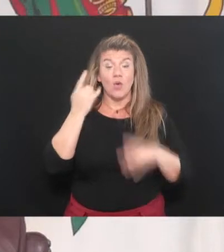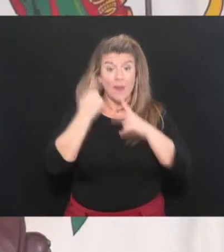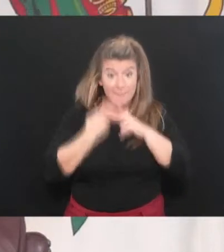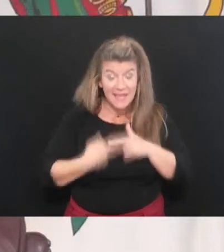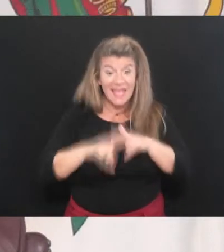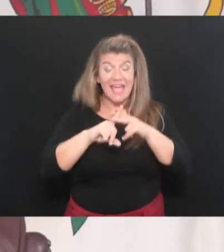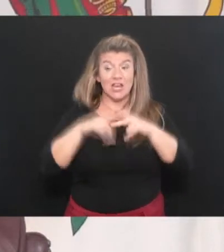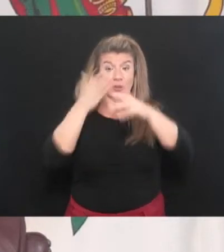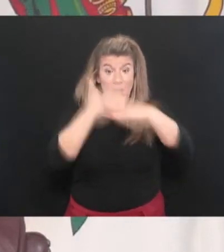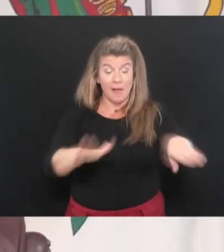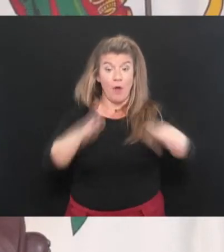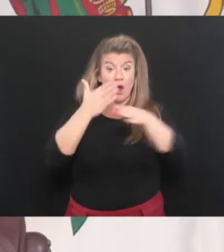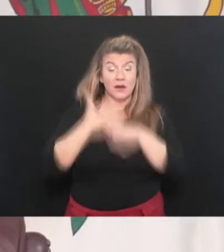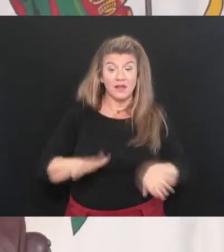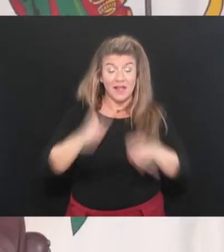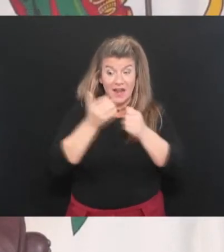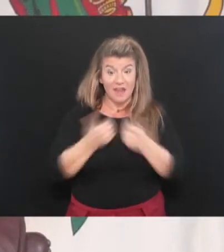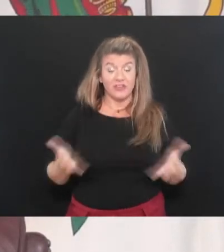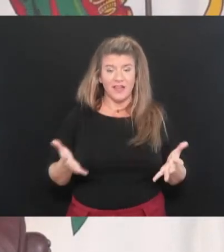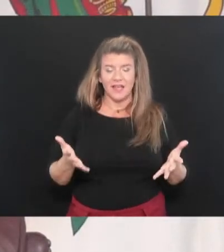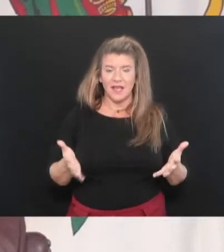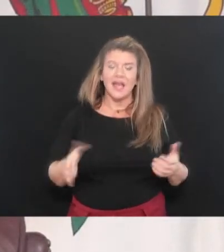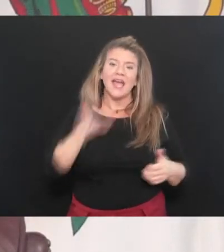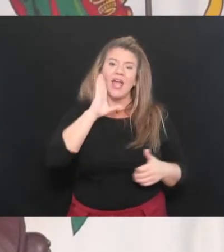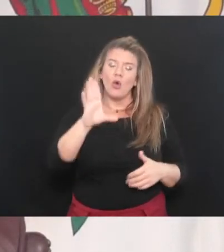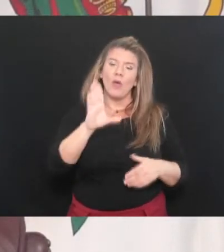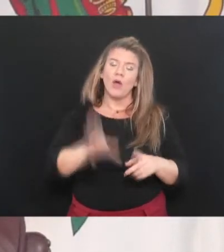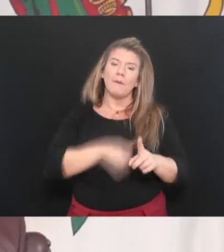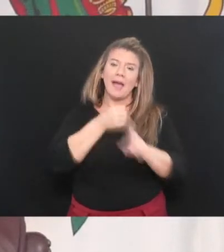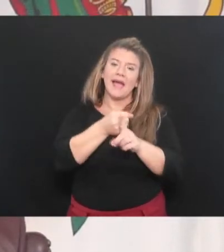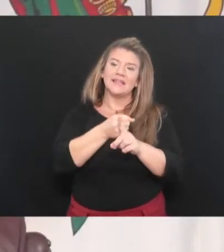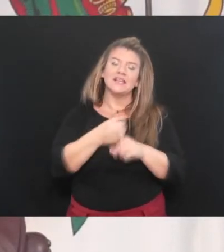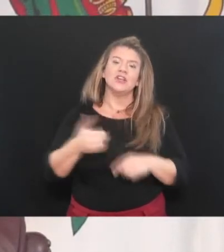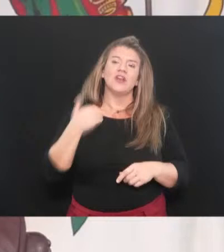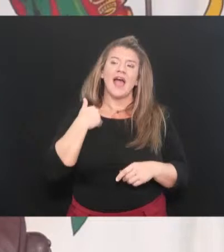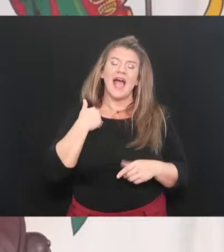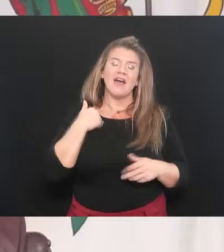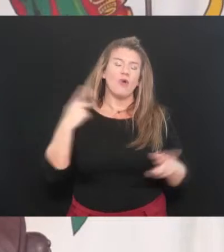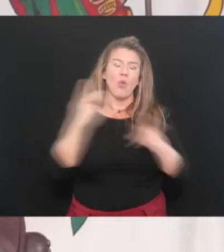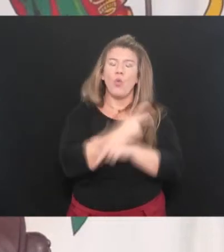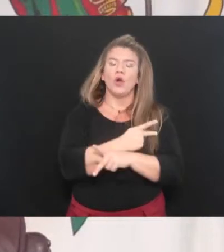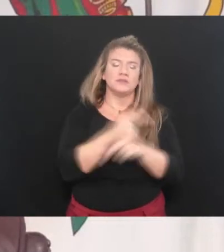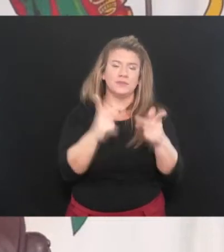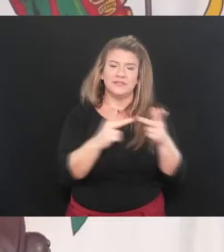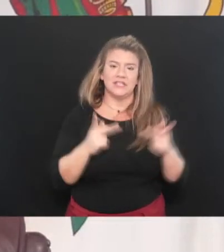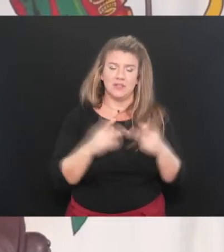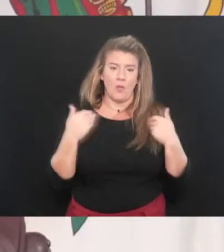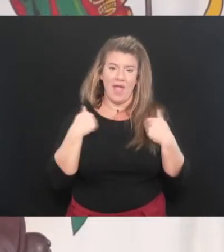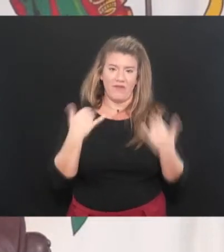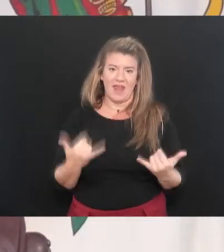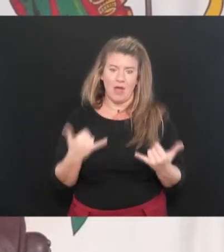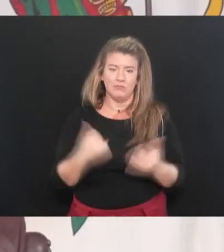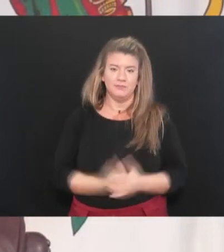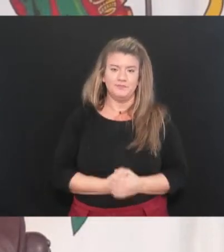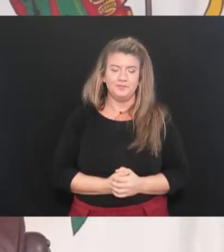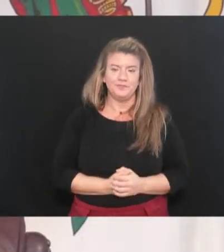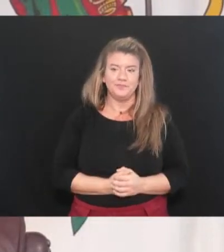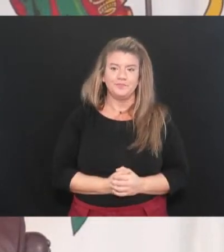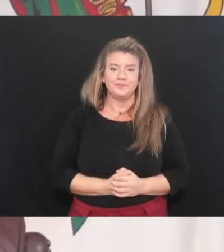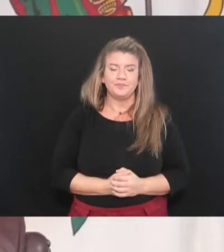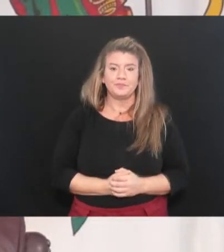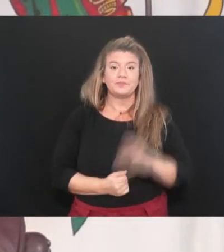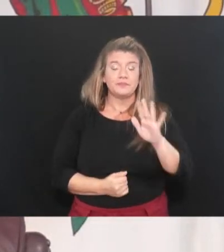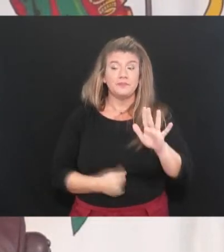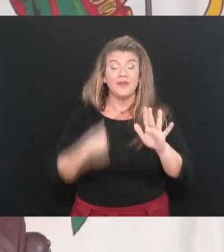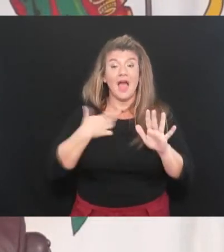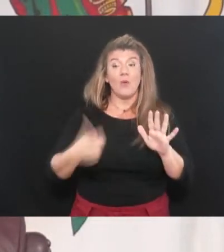begin to fragment and everything, it will cause us to be in a worse position than we are right now. And I want to, go back